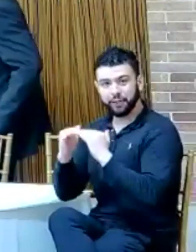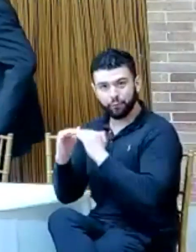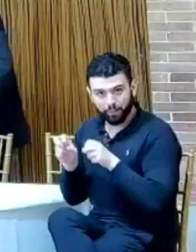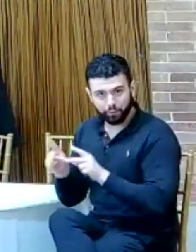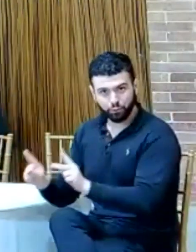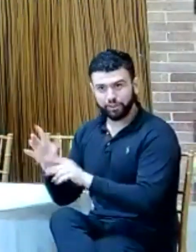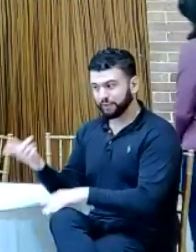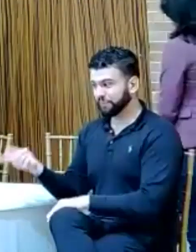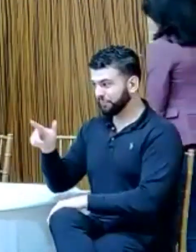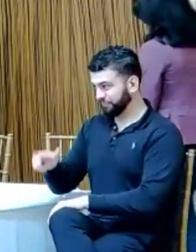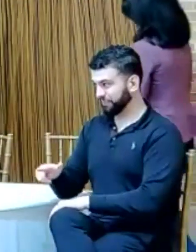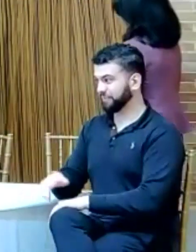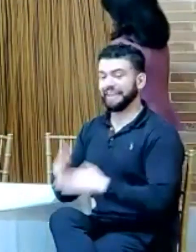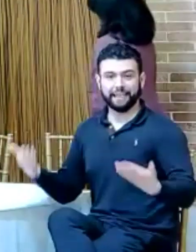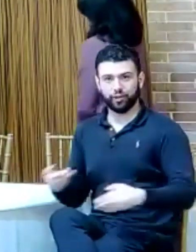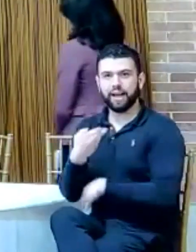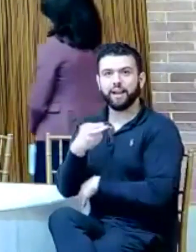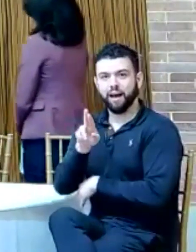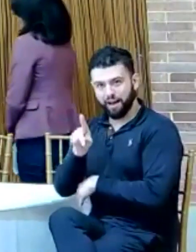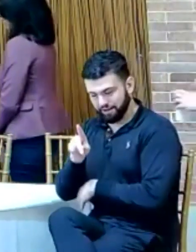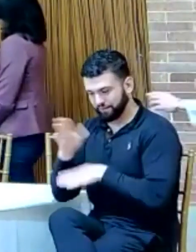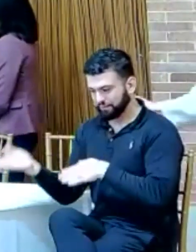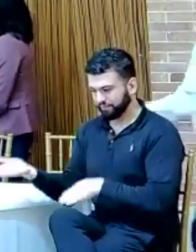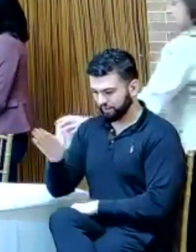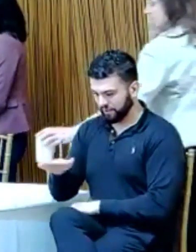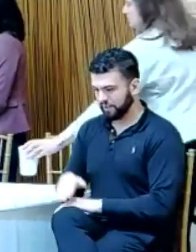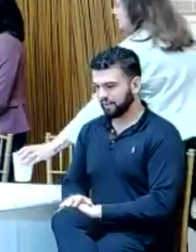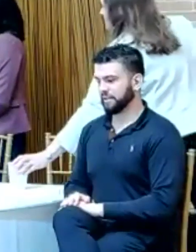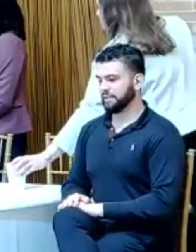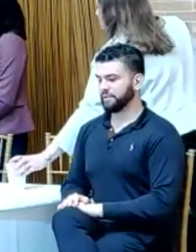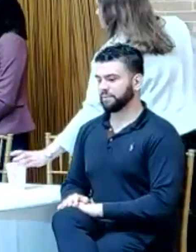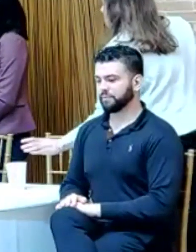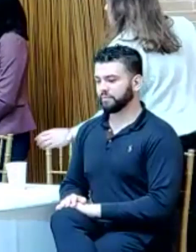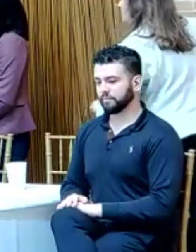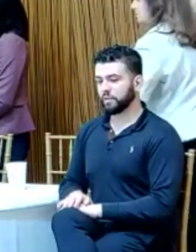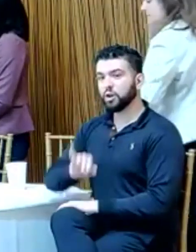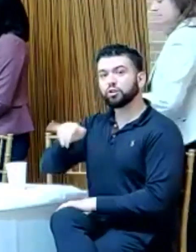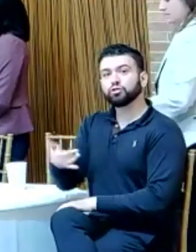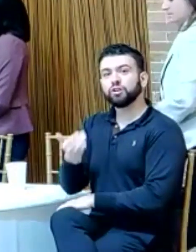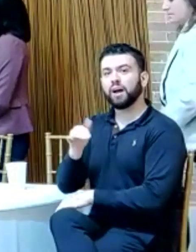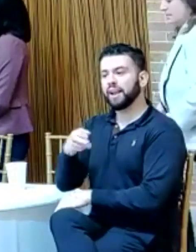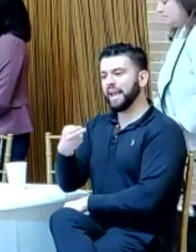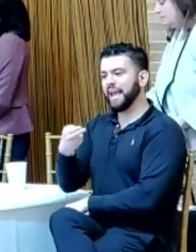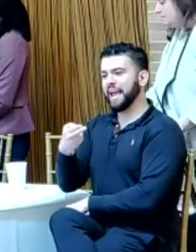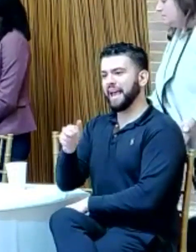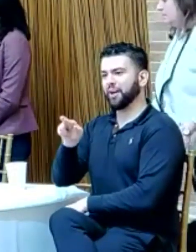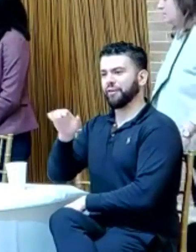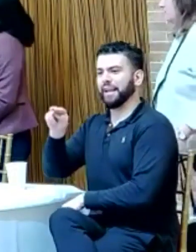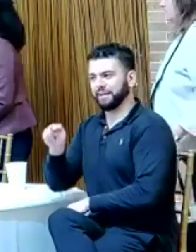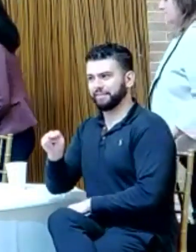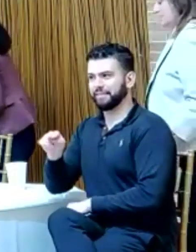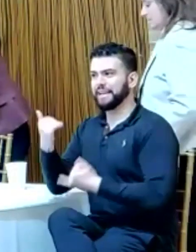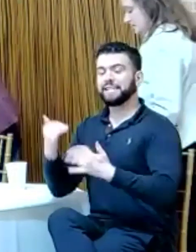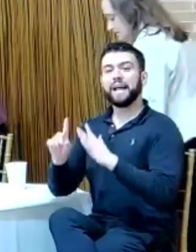opportunity at HUD and seated next to her will be John haran he is the acting